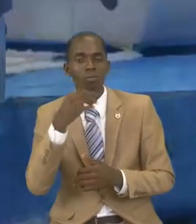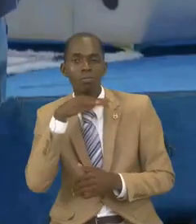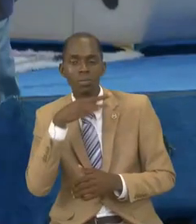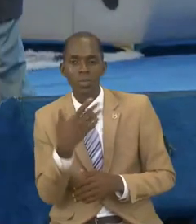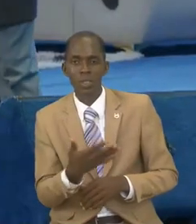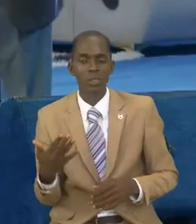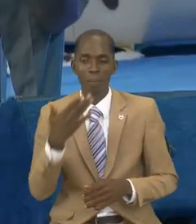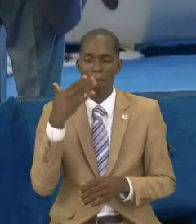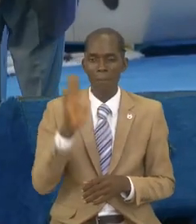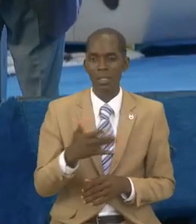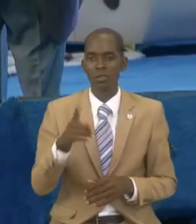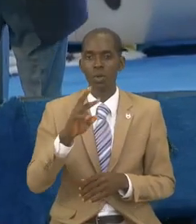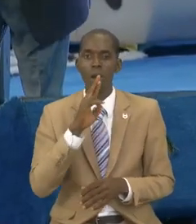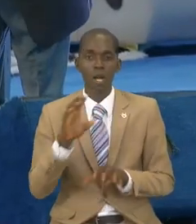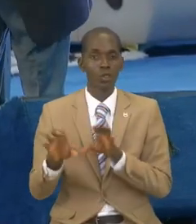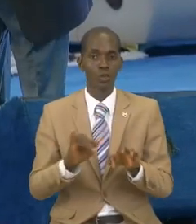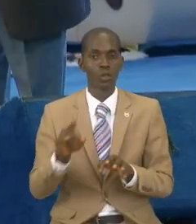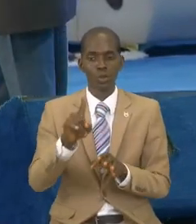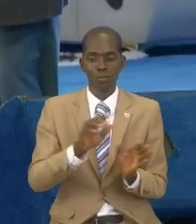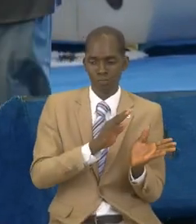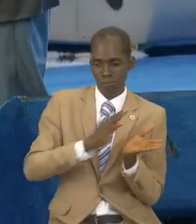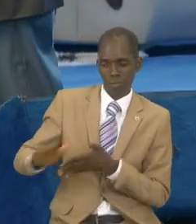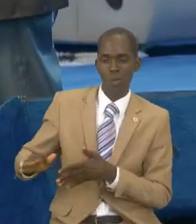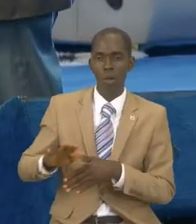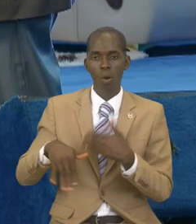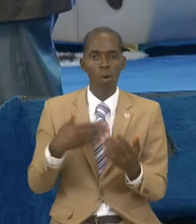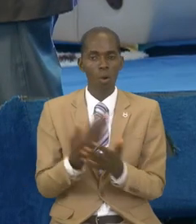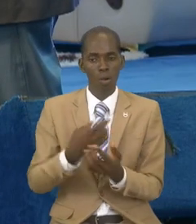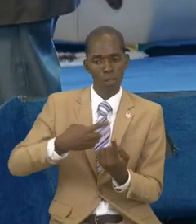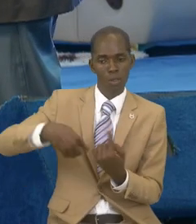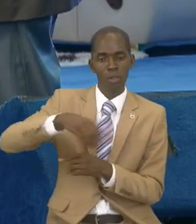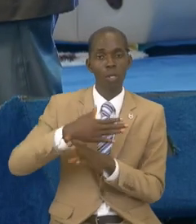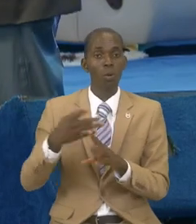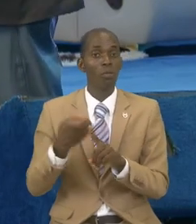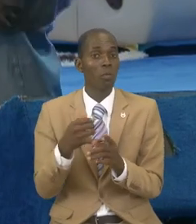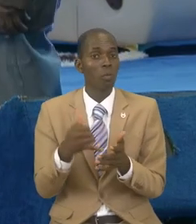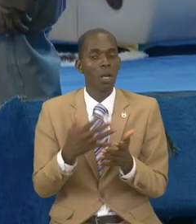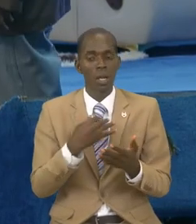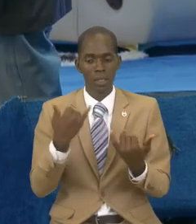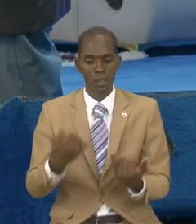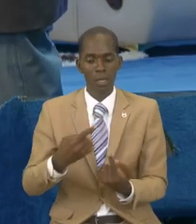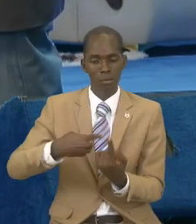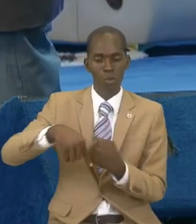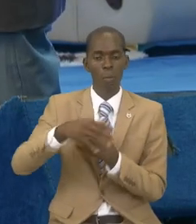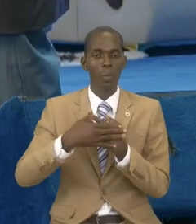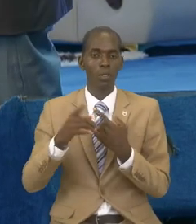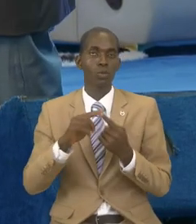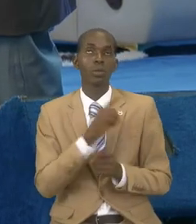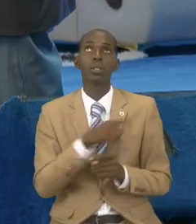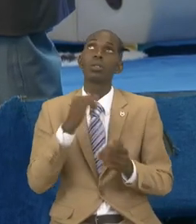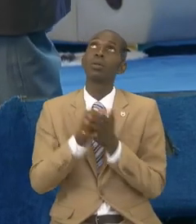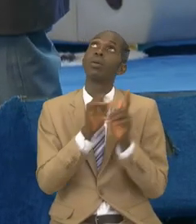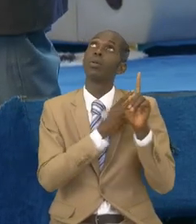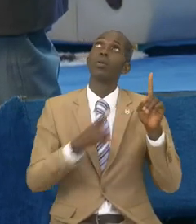thing you were doing, you turn away from them and you turn to the Lord and say, Lord, I'm